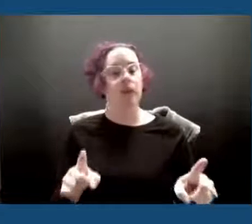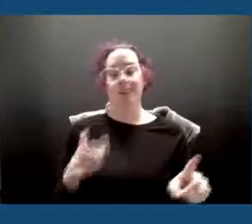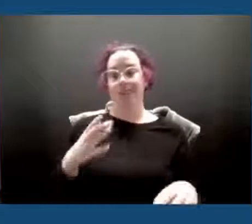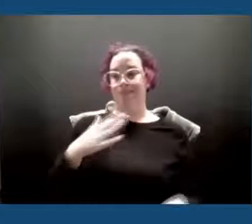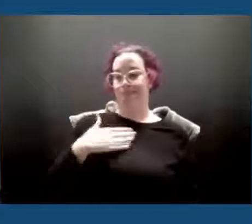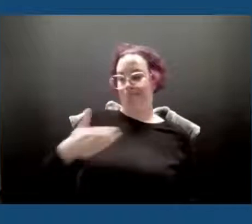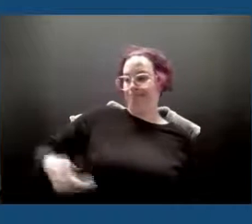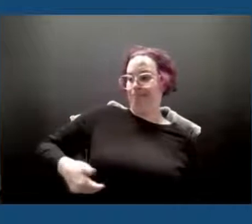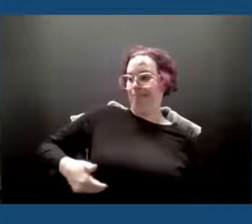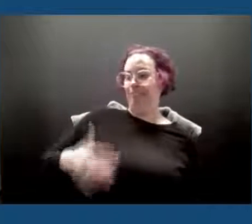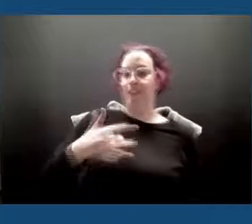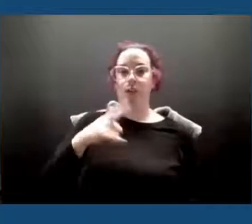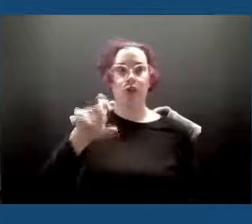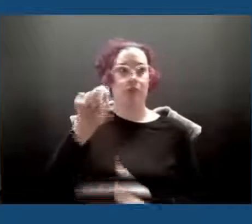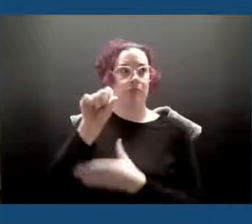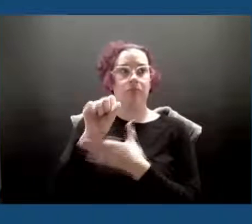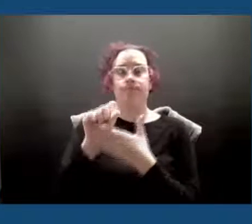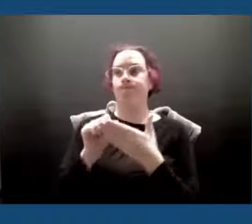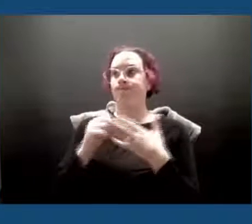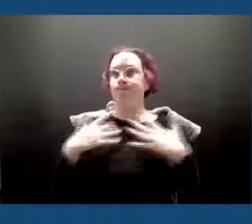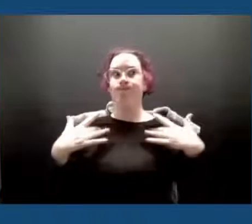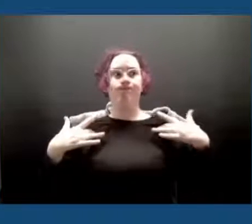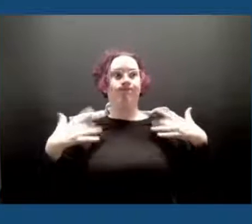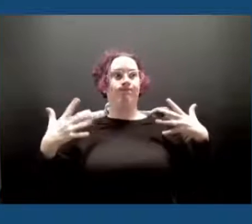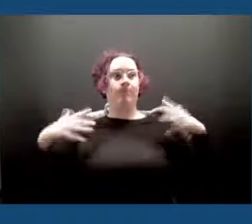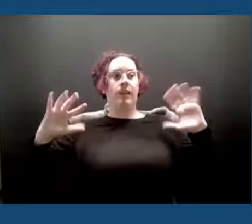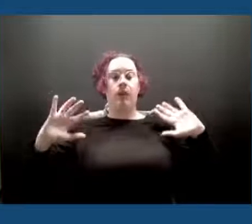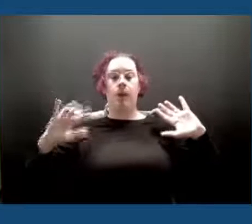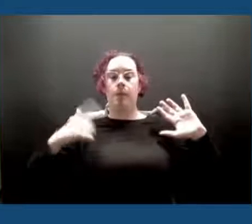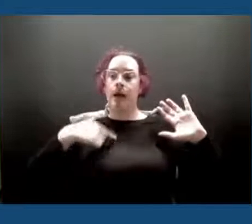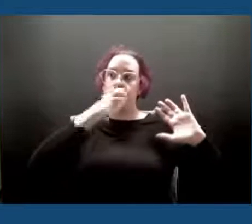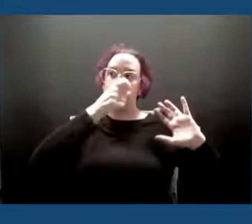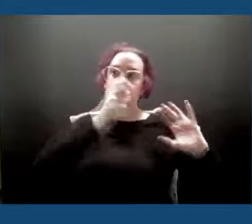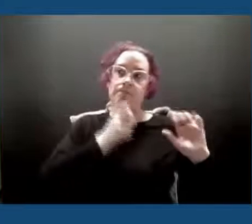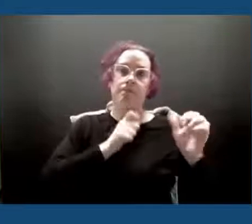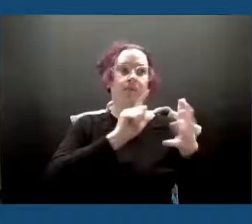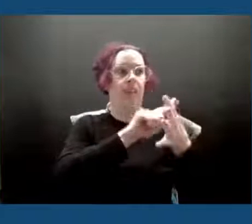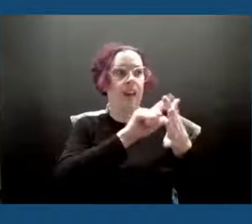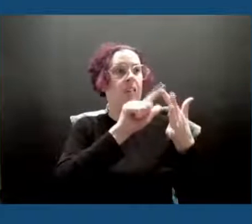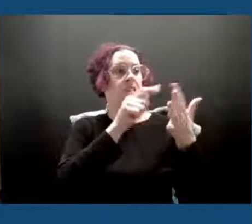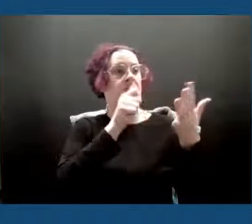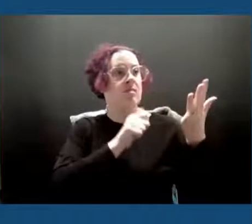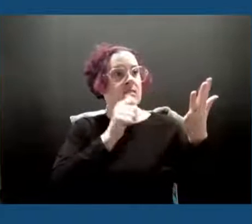pull back, you say, I've suffered so much, I can't go on.